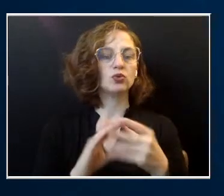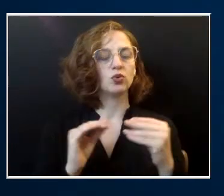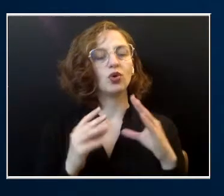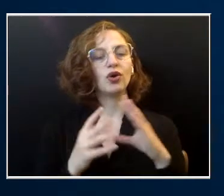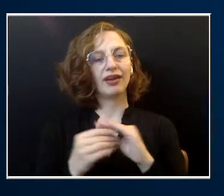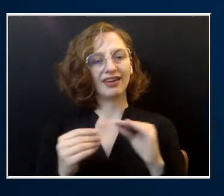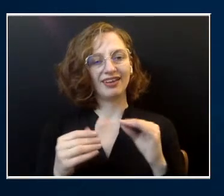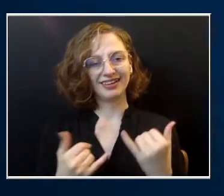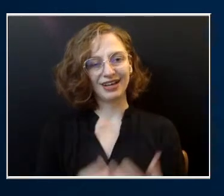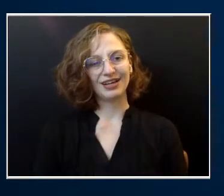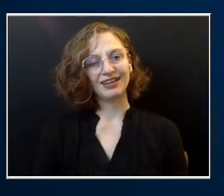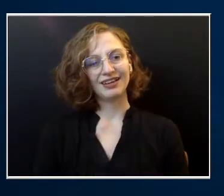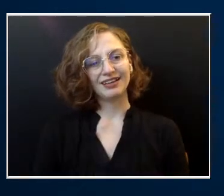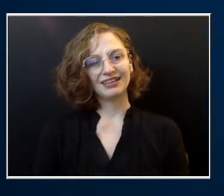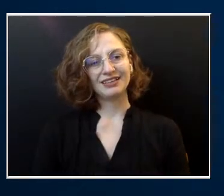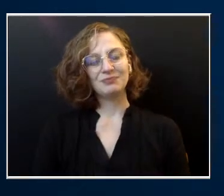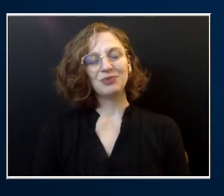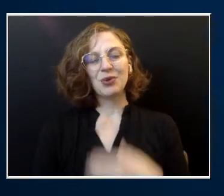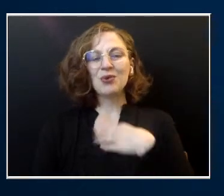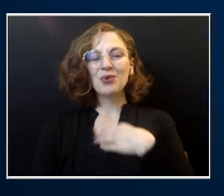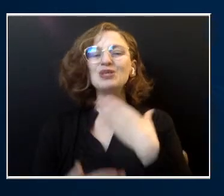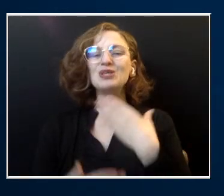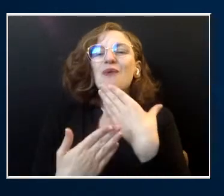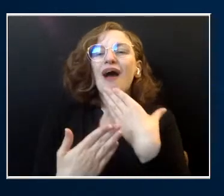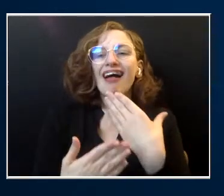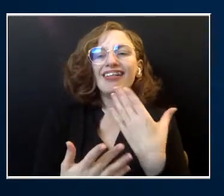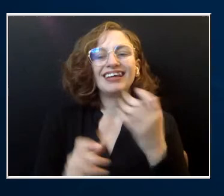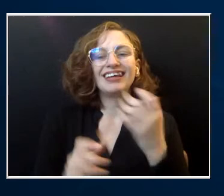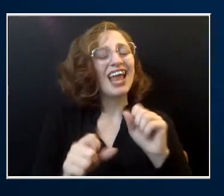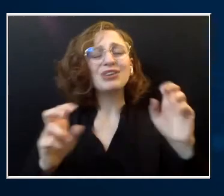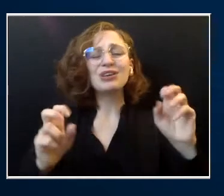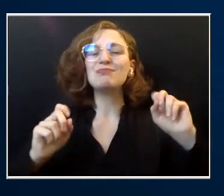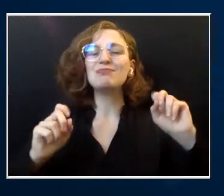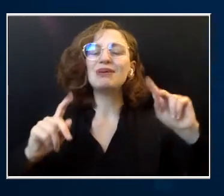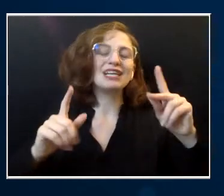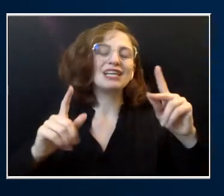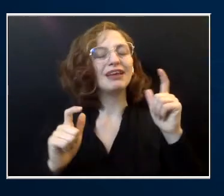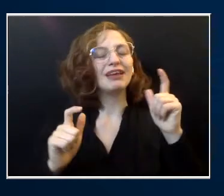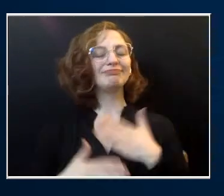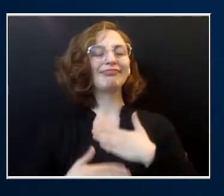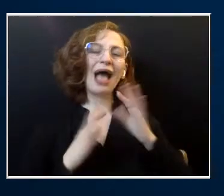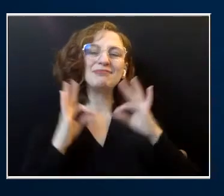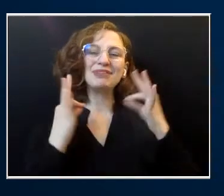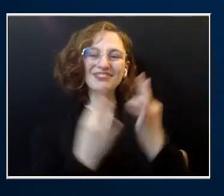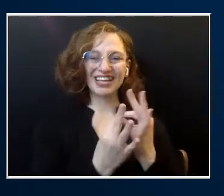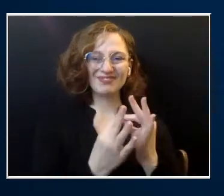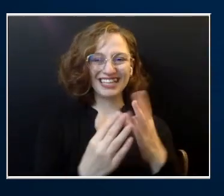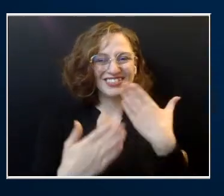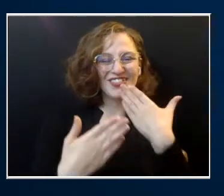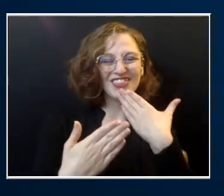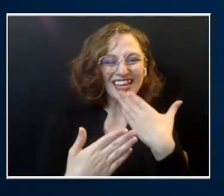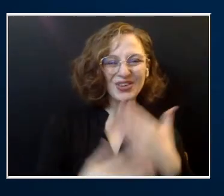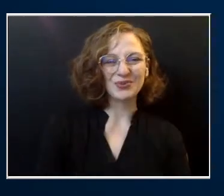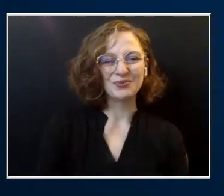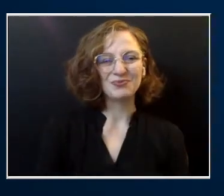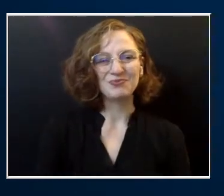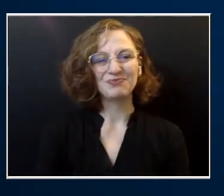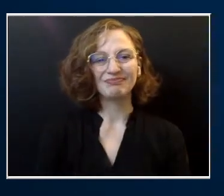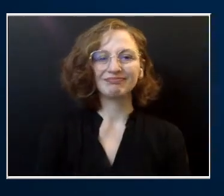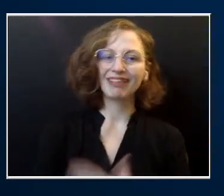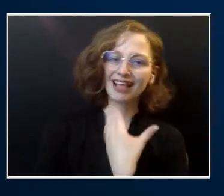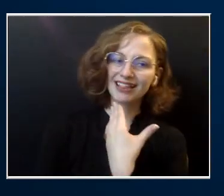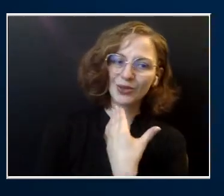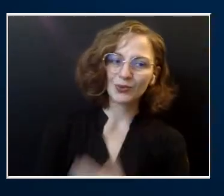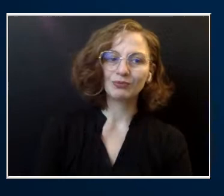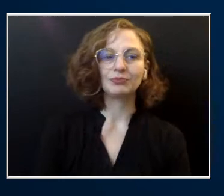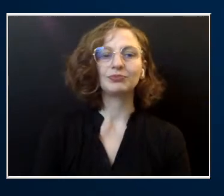wish you well. And now you can get back to just being a big, happy family. So thank you, guys. We appreciate it. Hawk, let's get your final thought today. Yeah, it's hard to